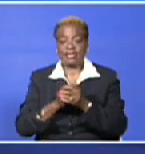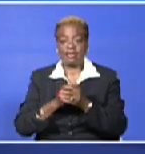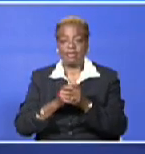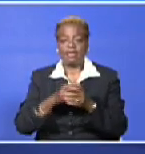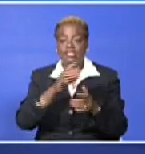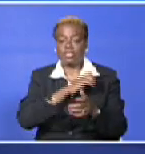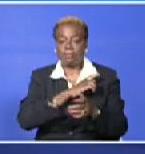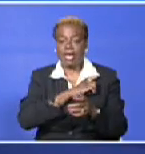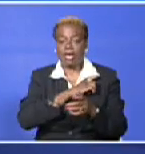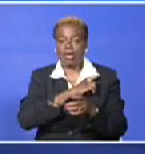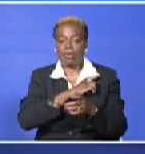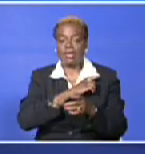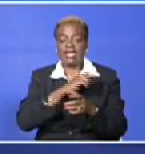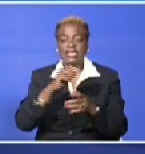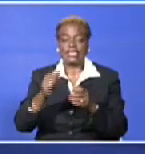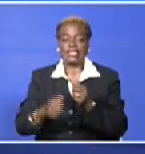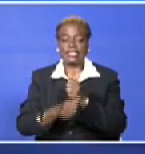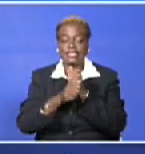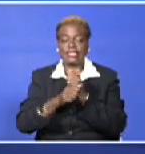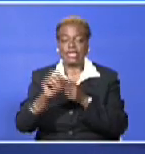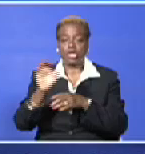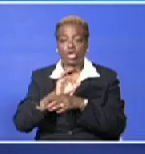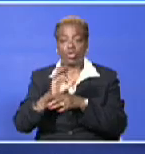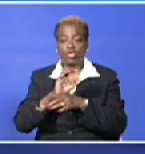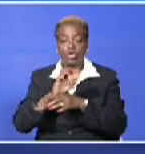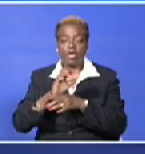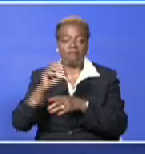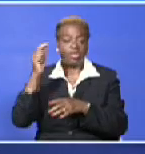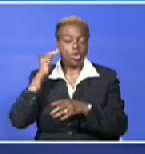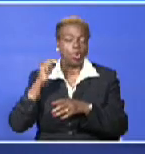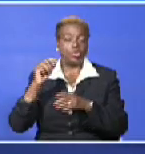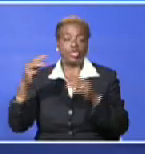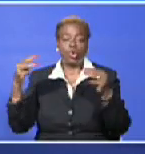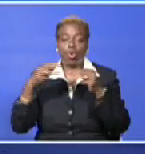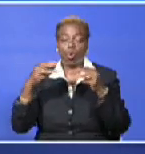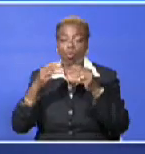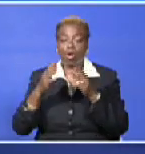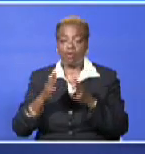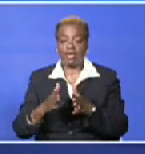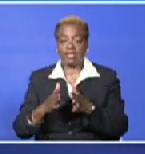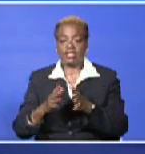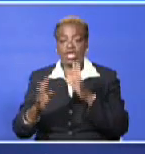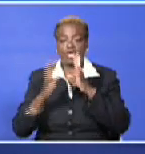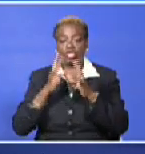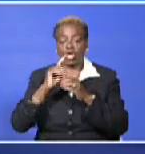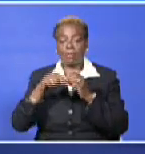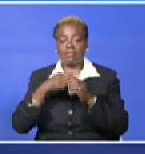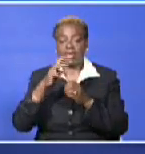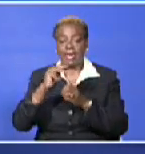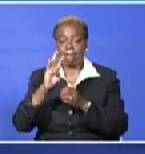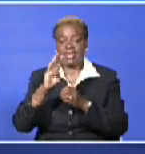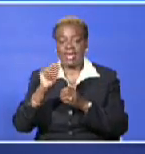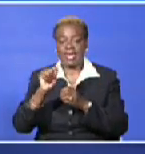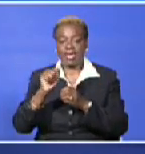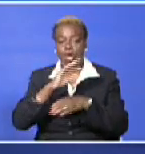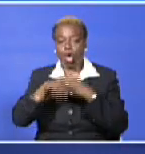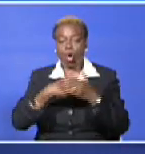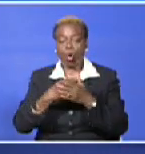also an assistant coach with the Golden State Warriors, spoke to us about the N.B.A. offseason where a number of players have changed